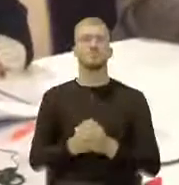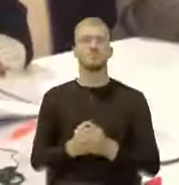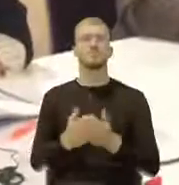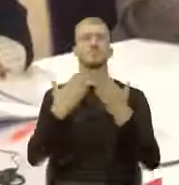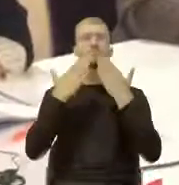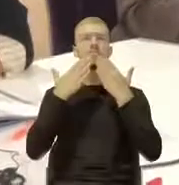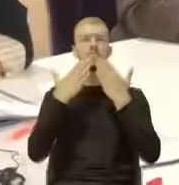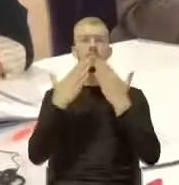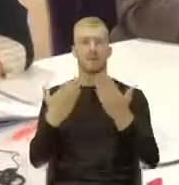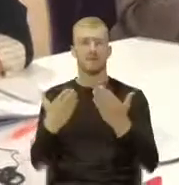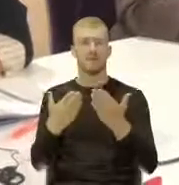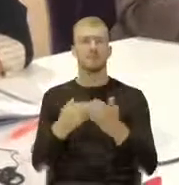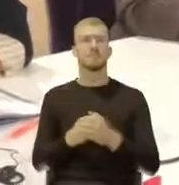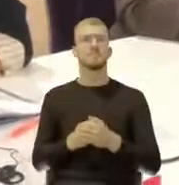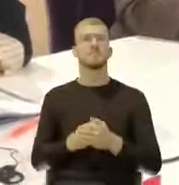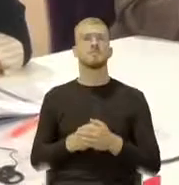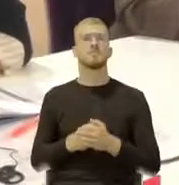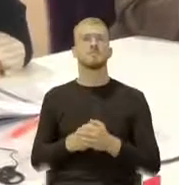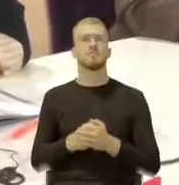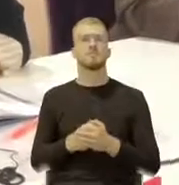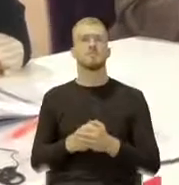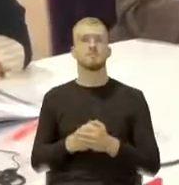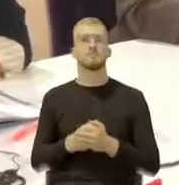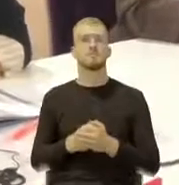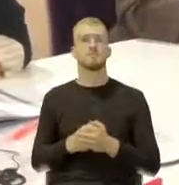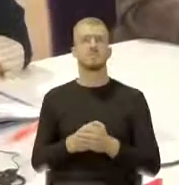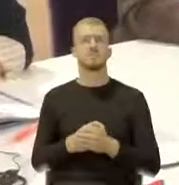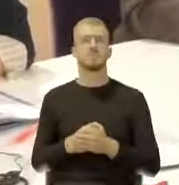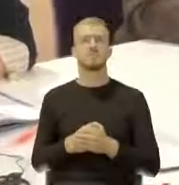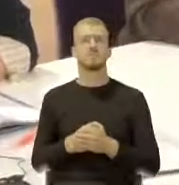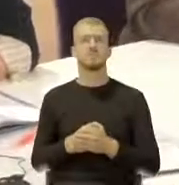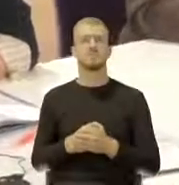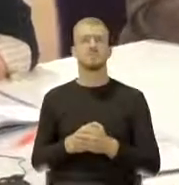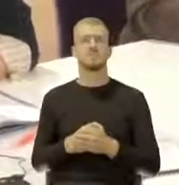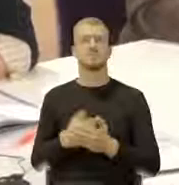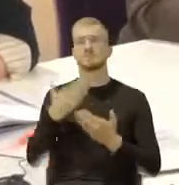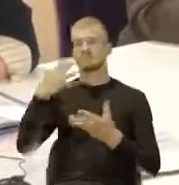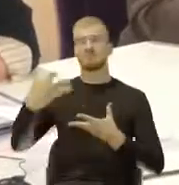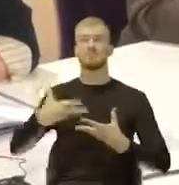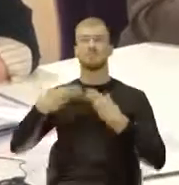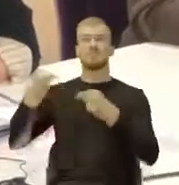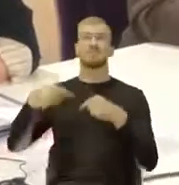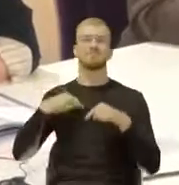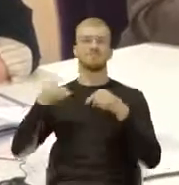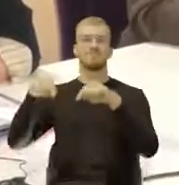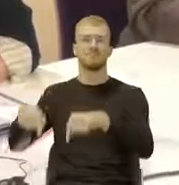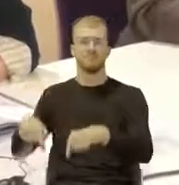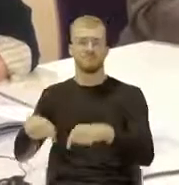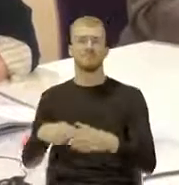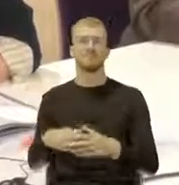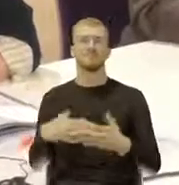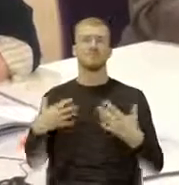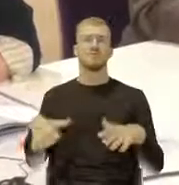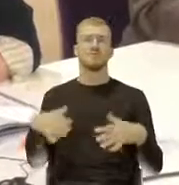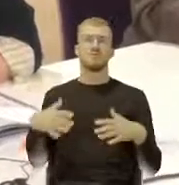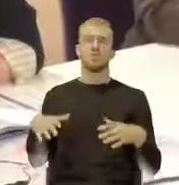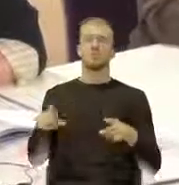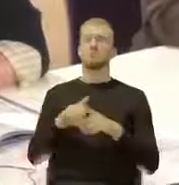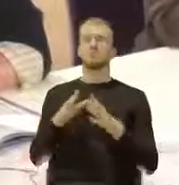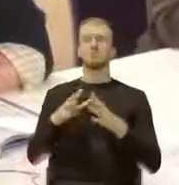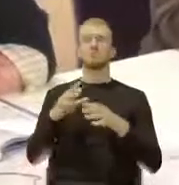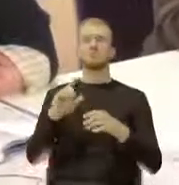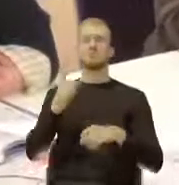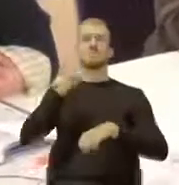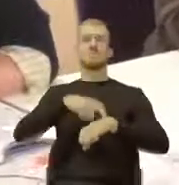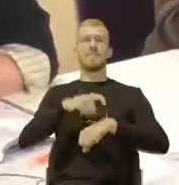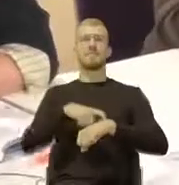some opportunities. WHO promotes a healthy city for decades, but as a public health workers, it's not